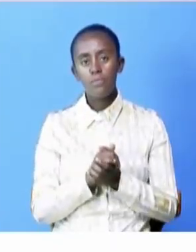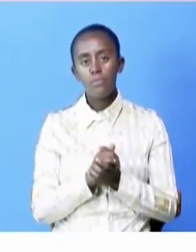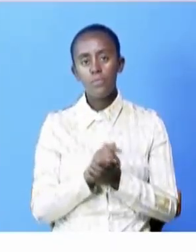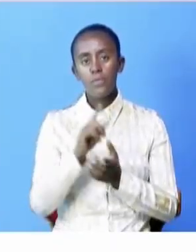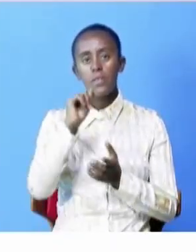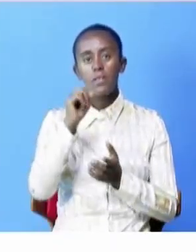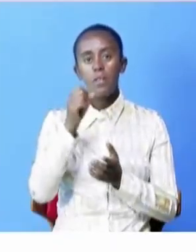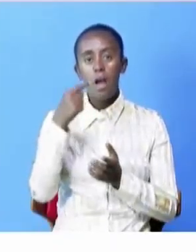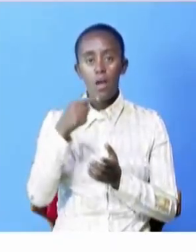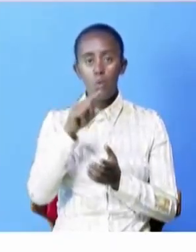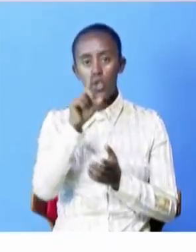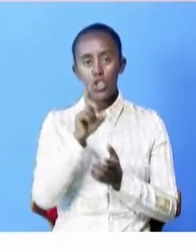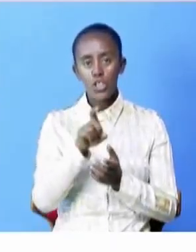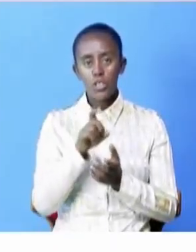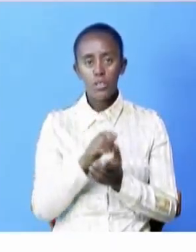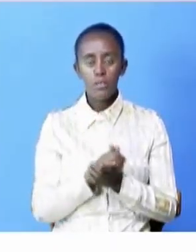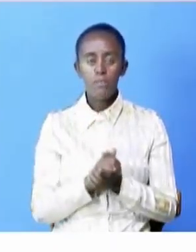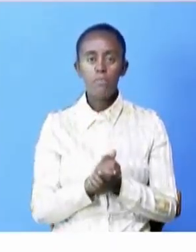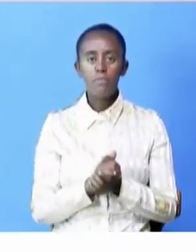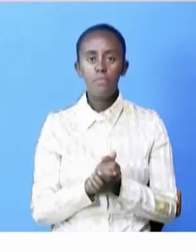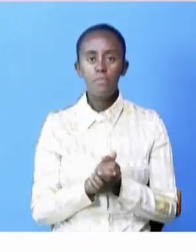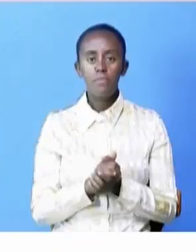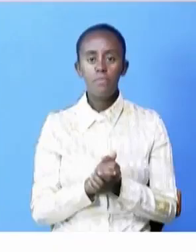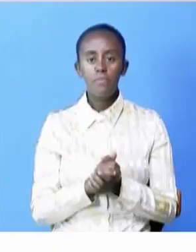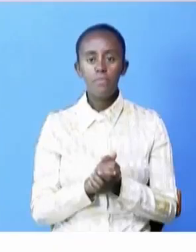tag questions.